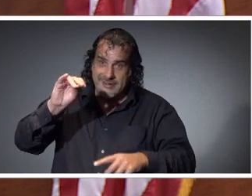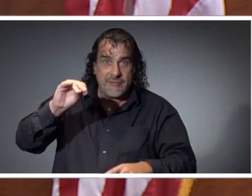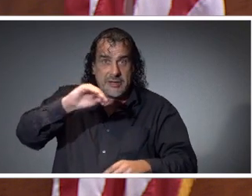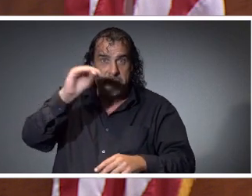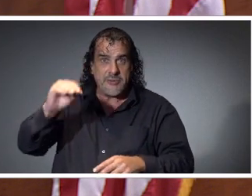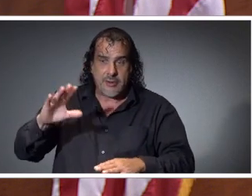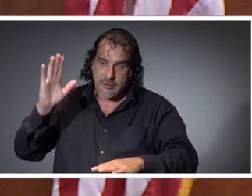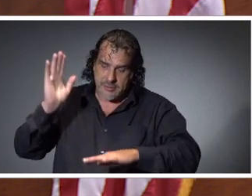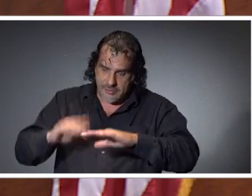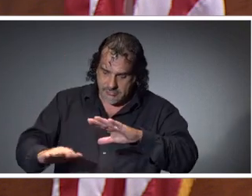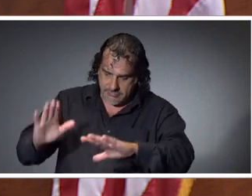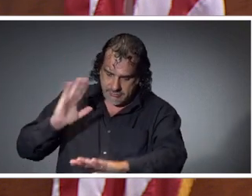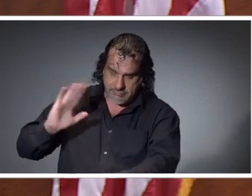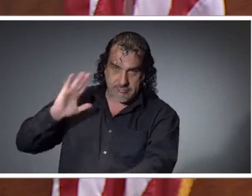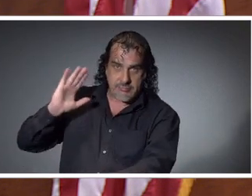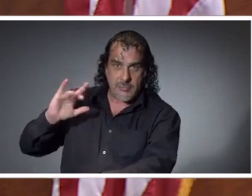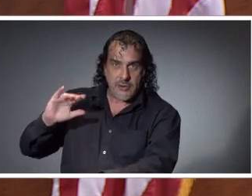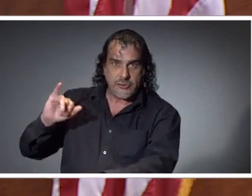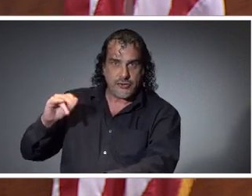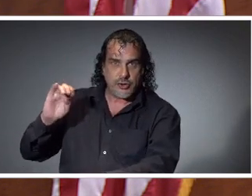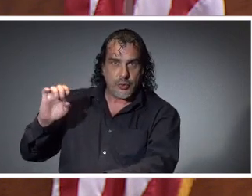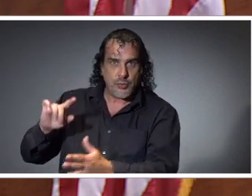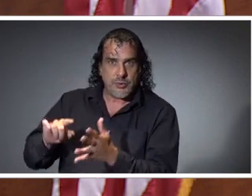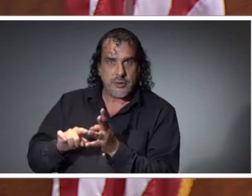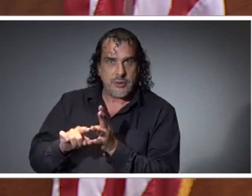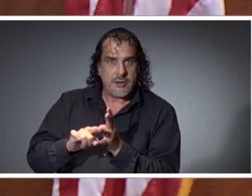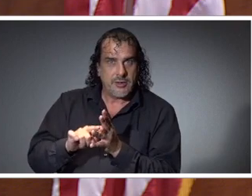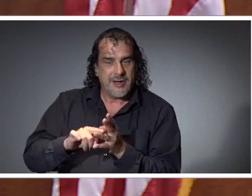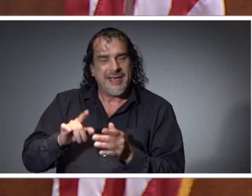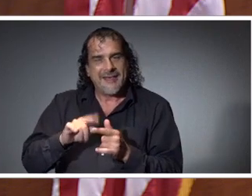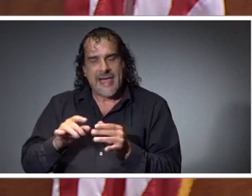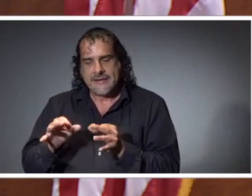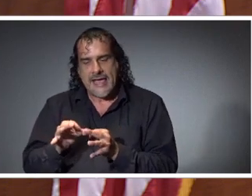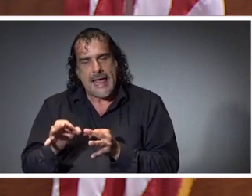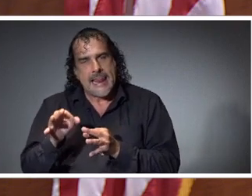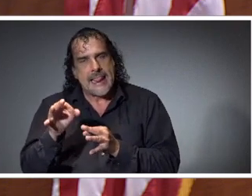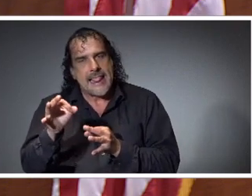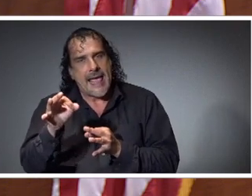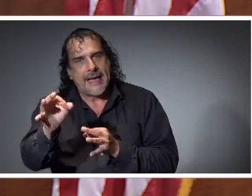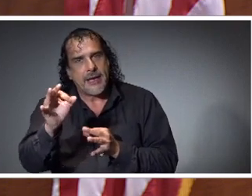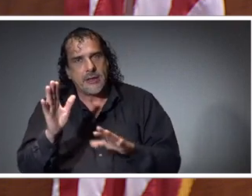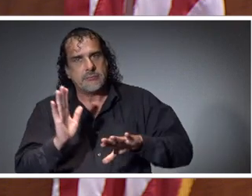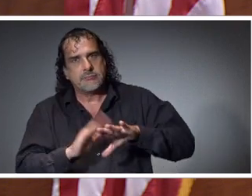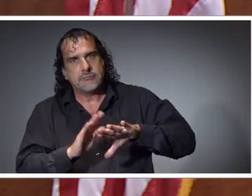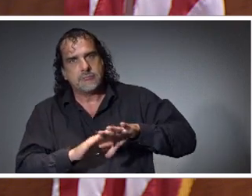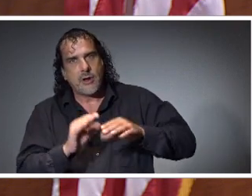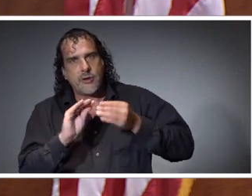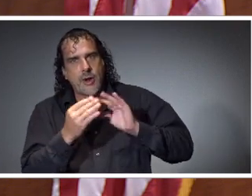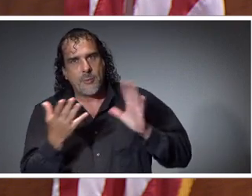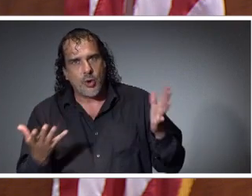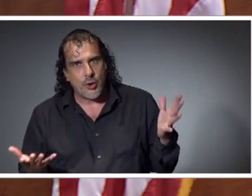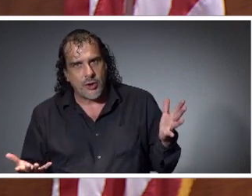where we had maintained for a long time. Now, again, that is a lagging indicator. My expectation is at least for the next week or